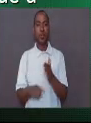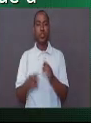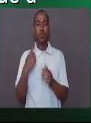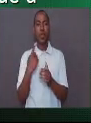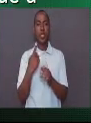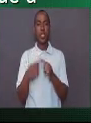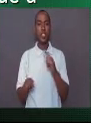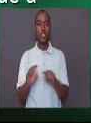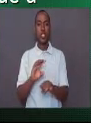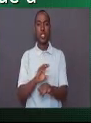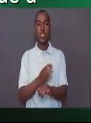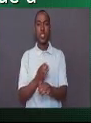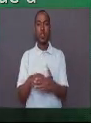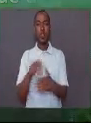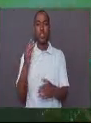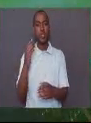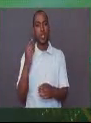outside a host cell.